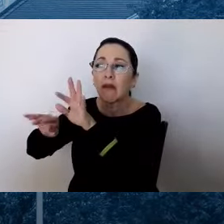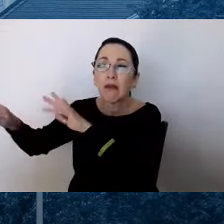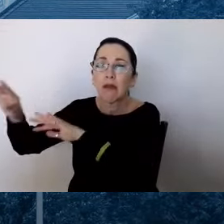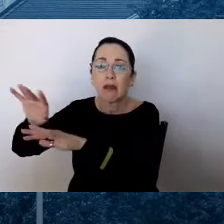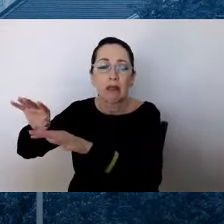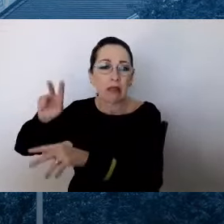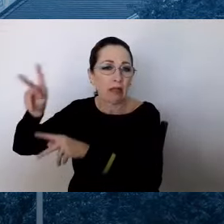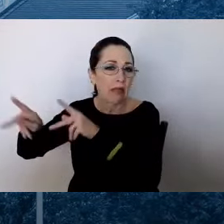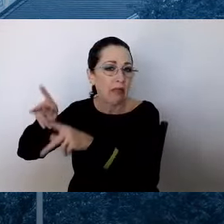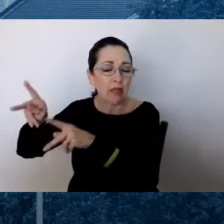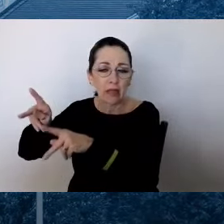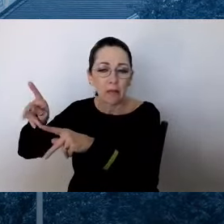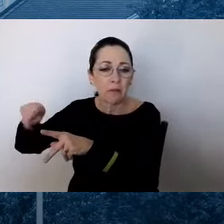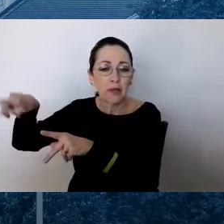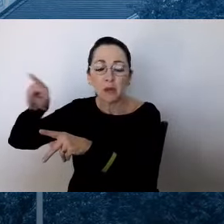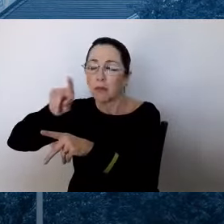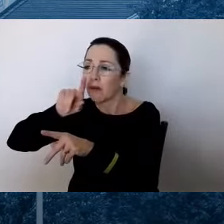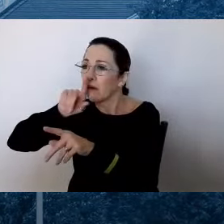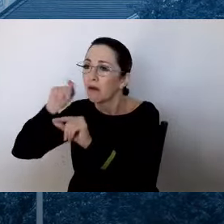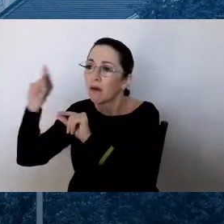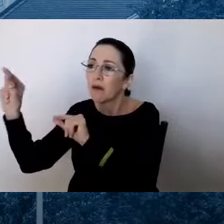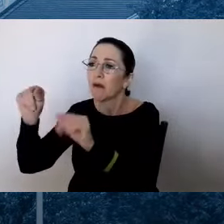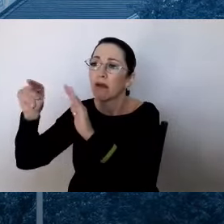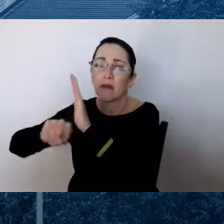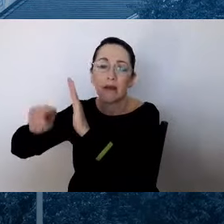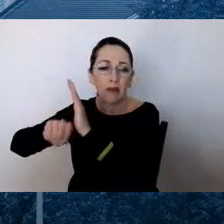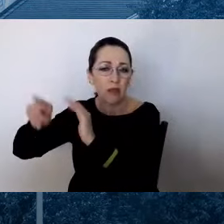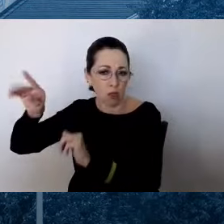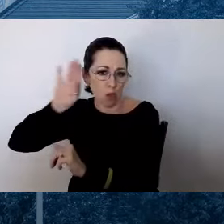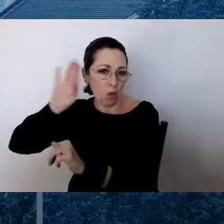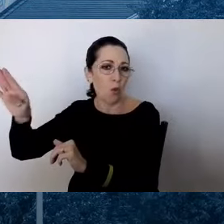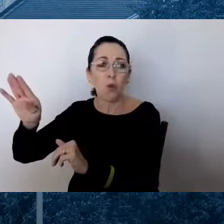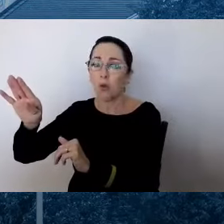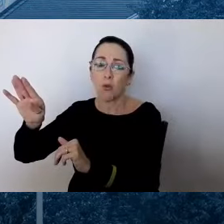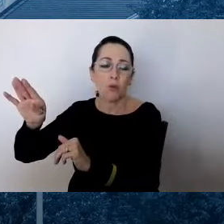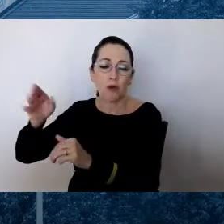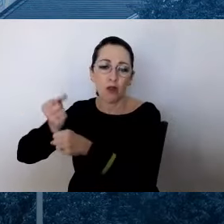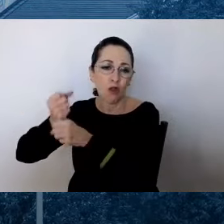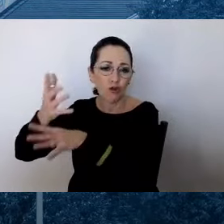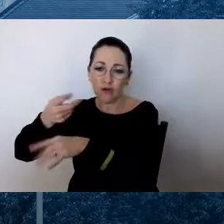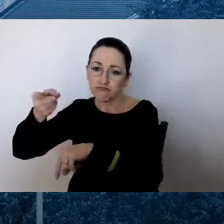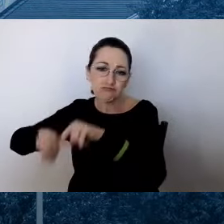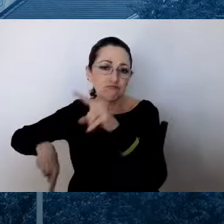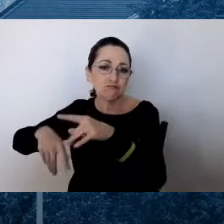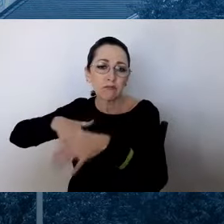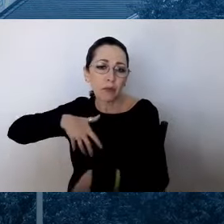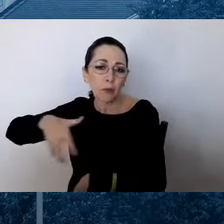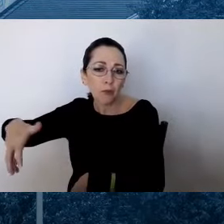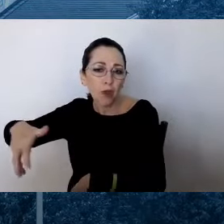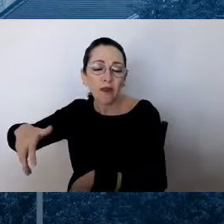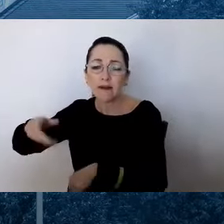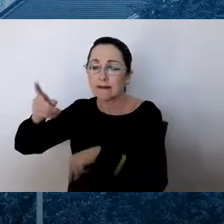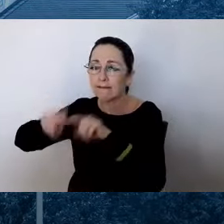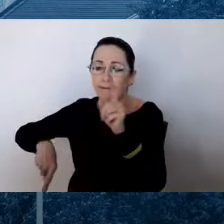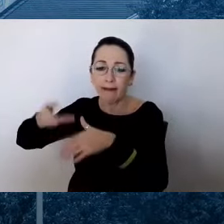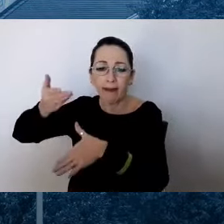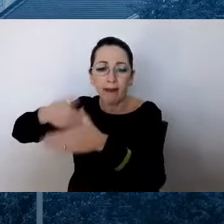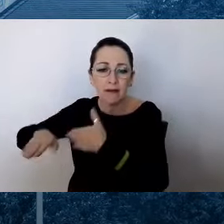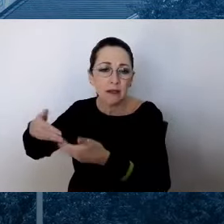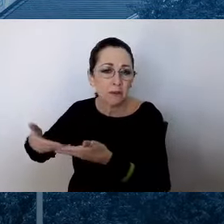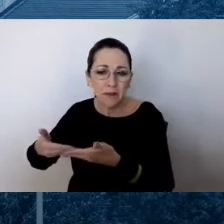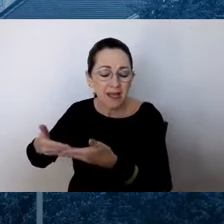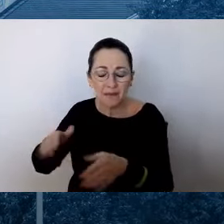vaccine will impact their fertility. That's just not true. There's not a feasible mechanism for the vaccine to